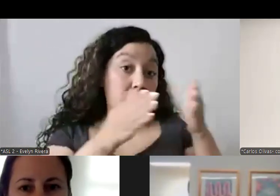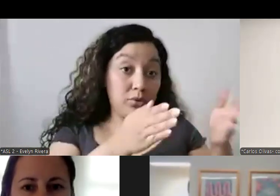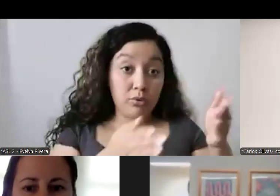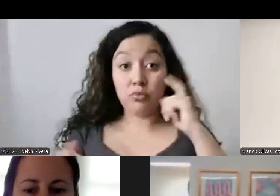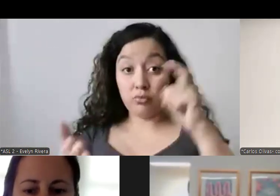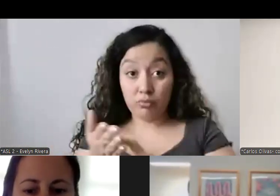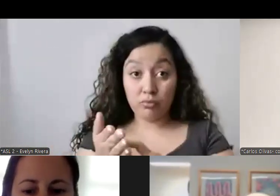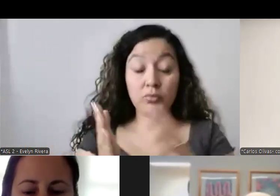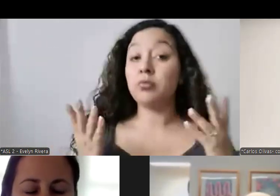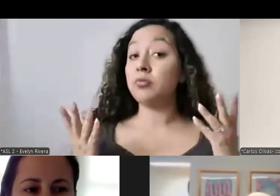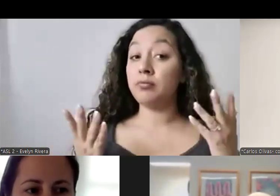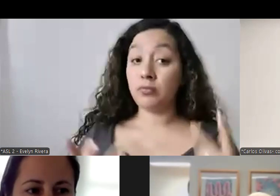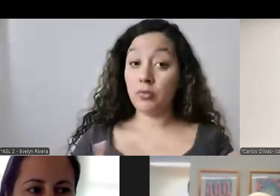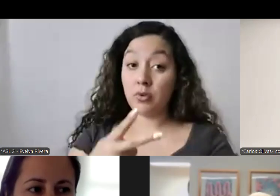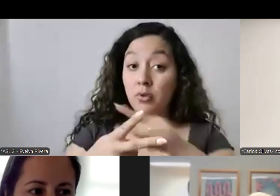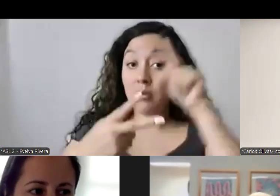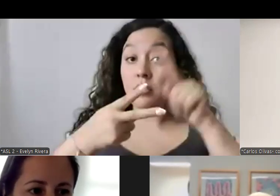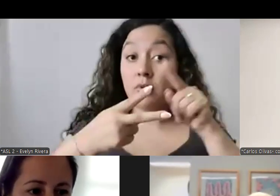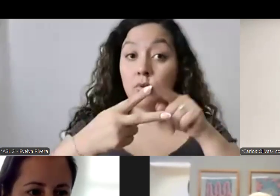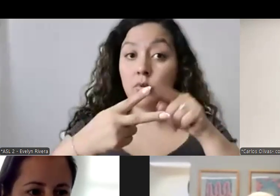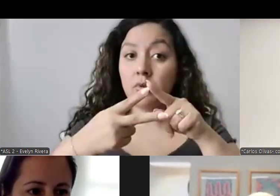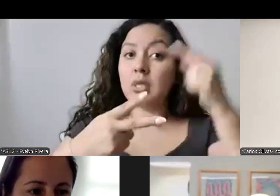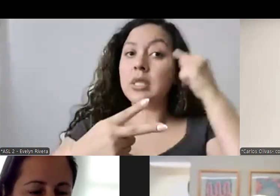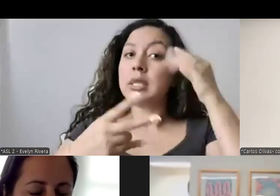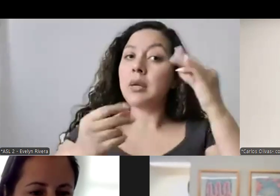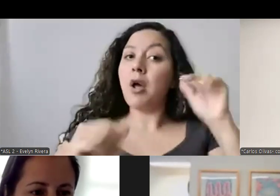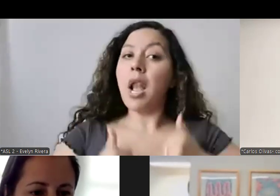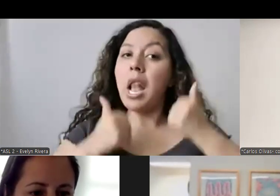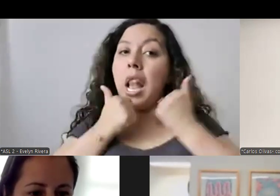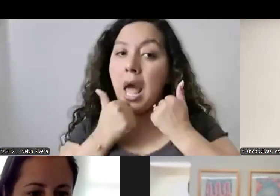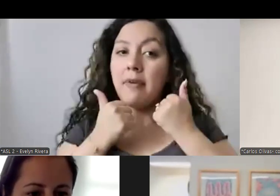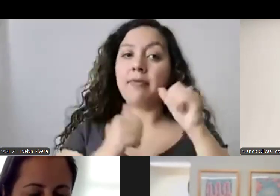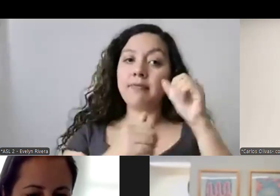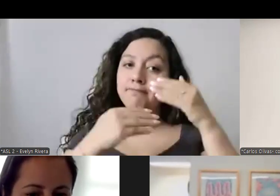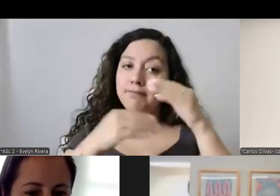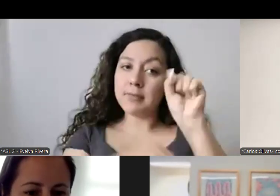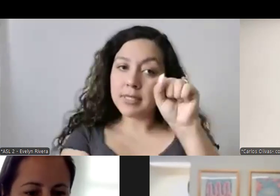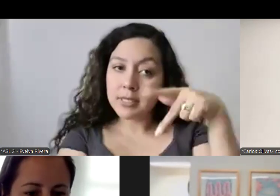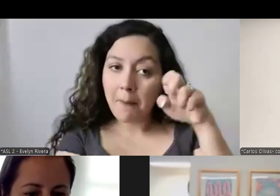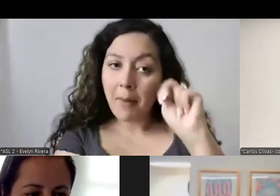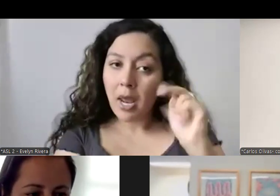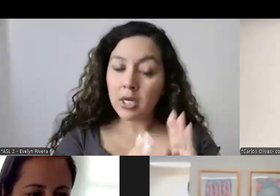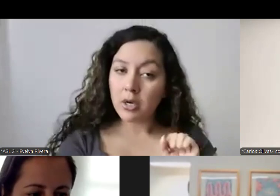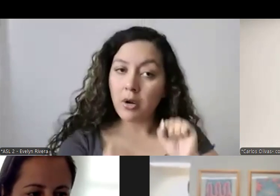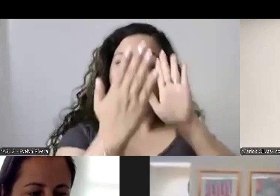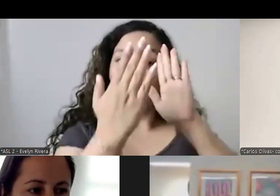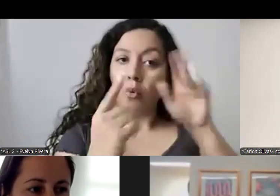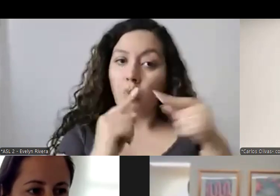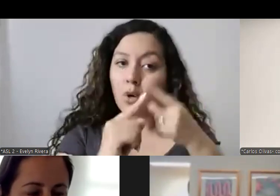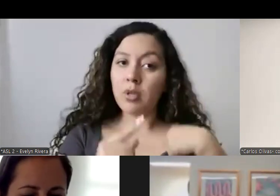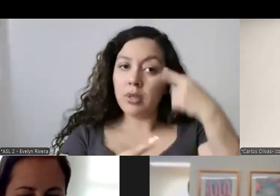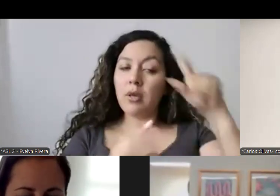is it's important to think about a lifespan approach. And when we think about public health and prevention, so though